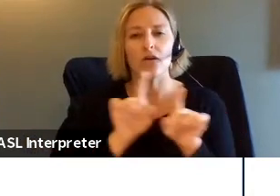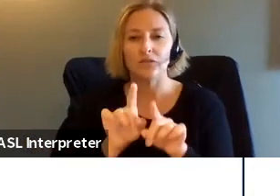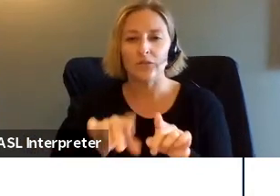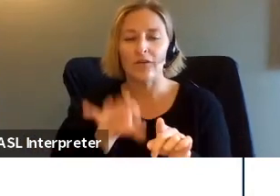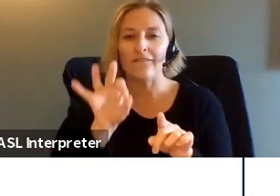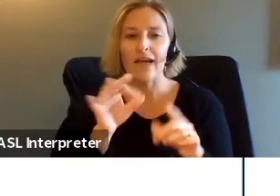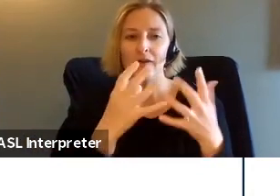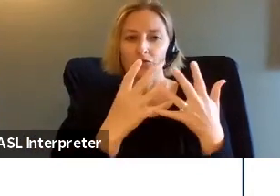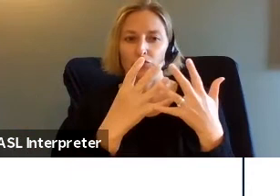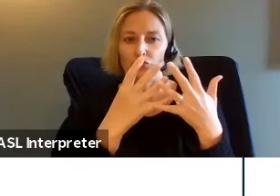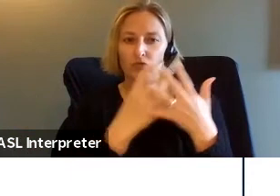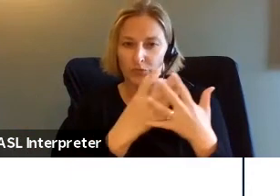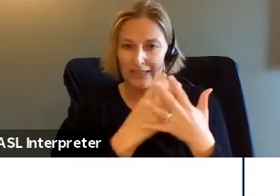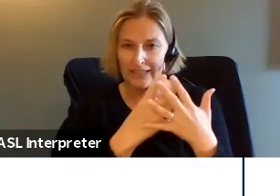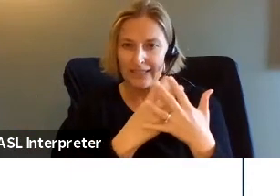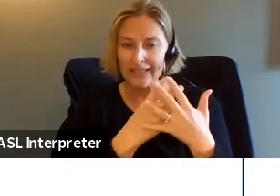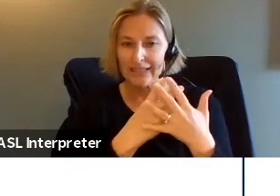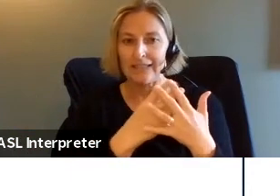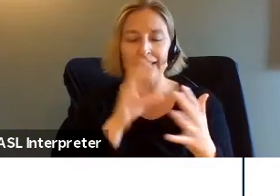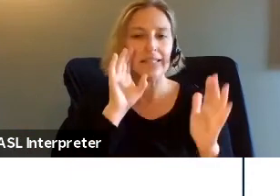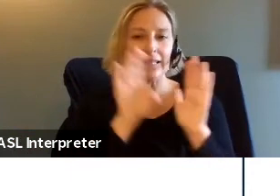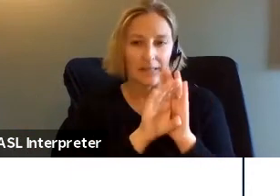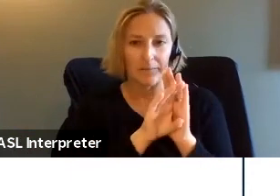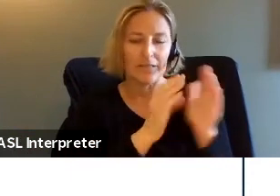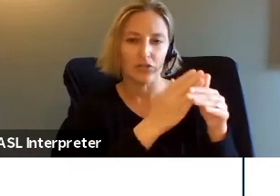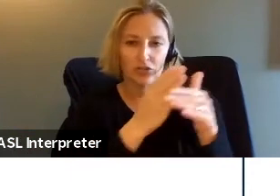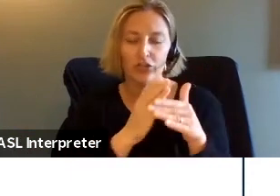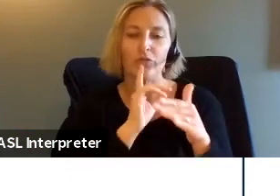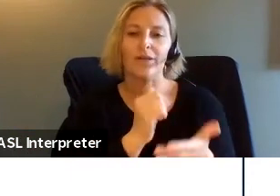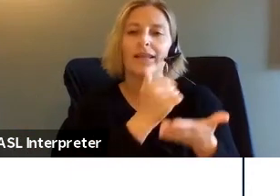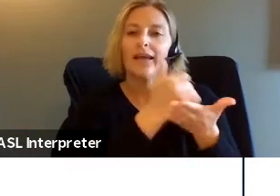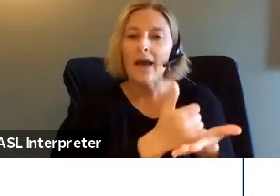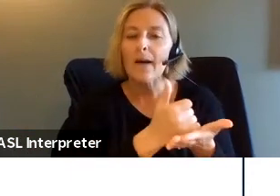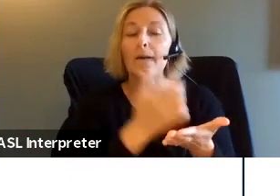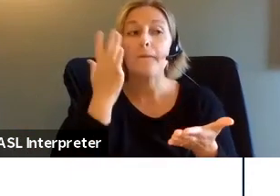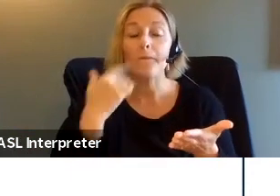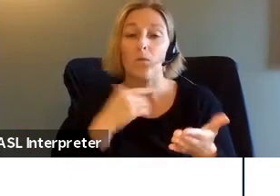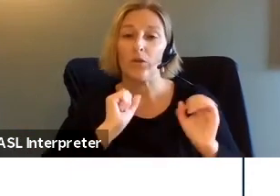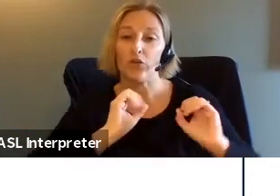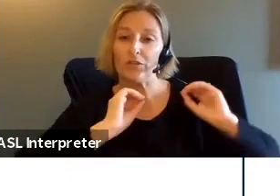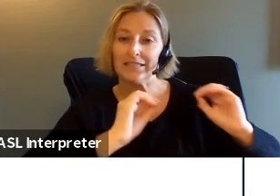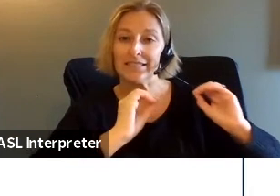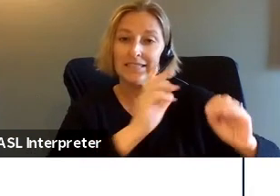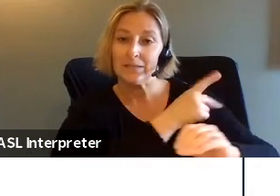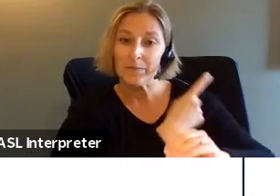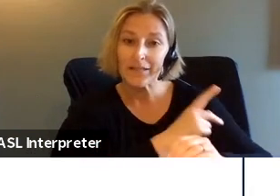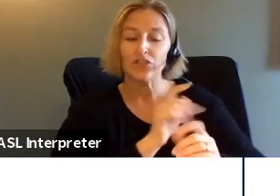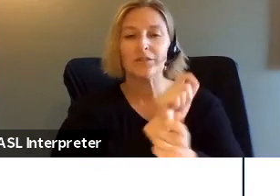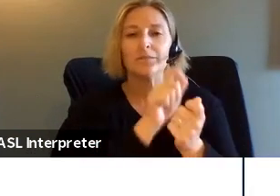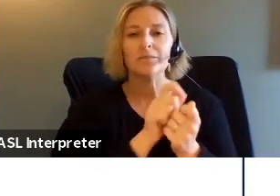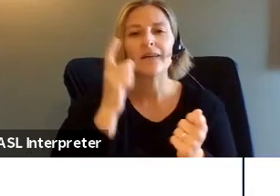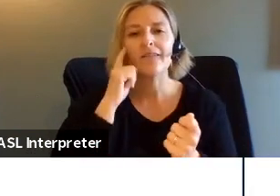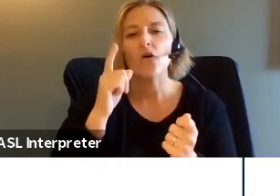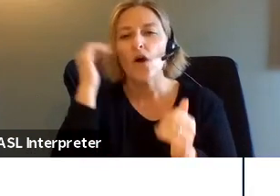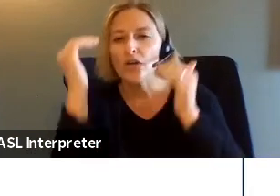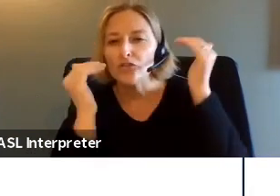screen and image sharing was helpful to be able to teach patients. This was particularly for teledermatology, but